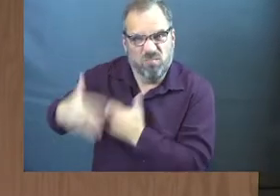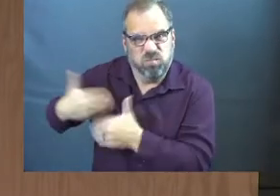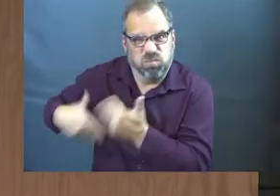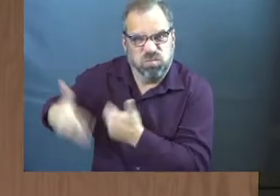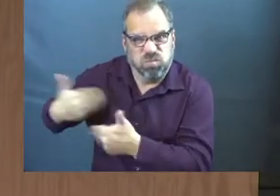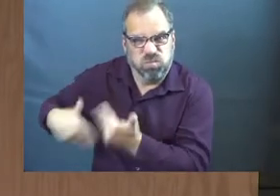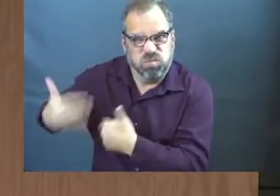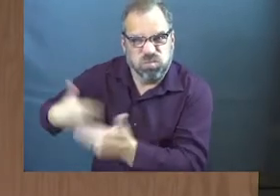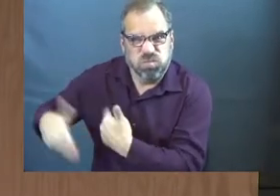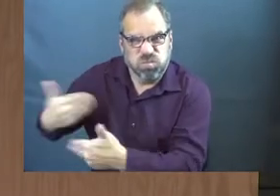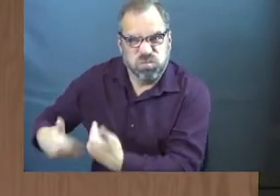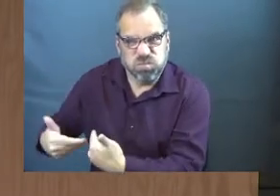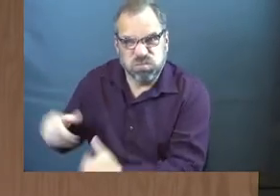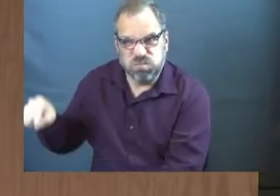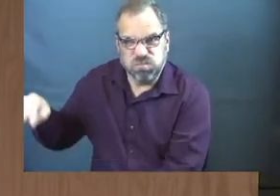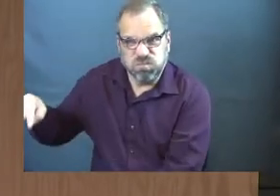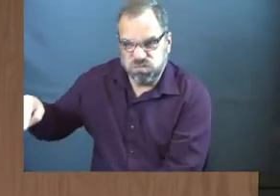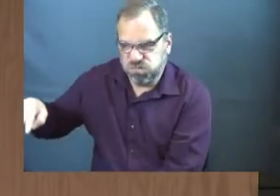all times.